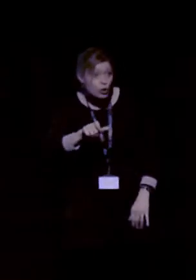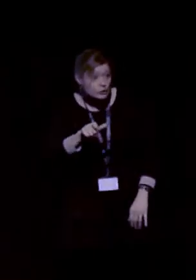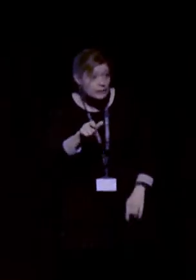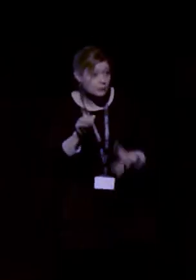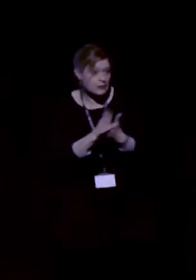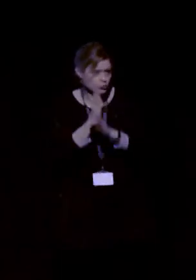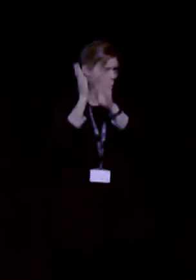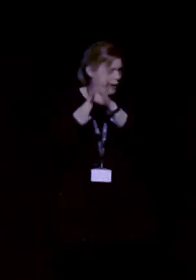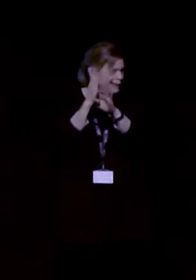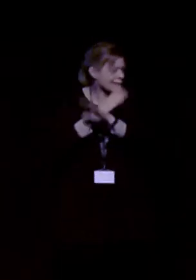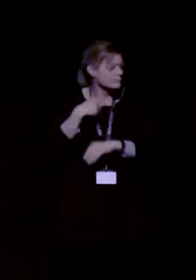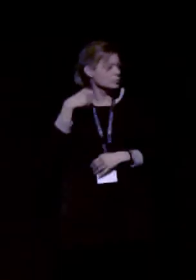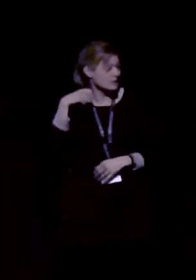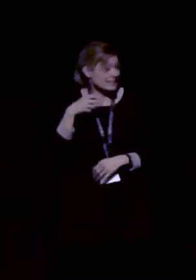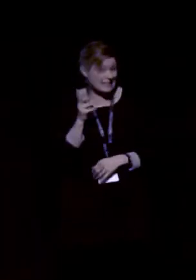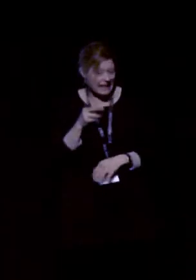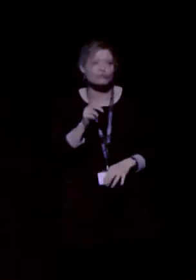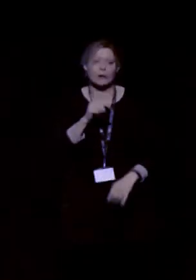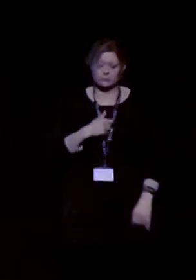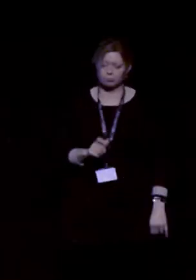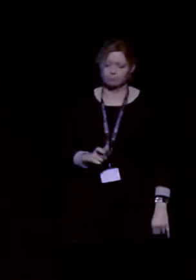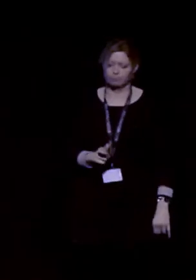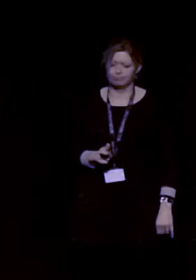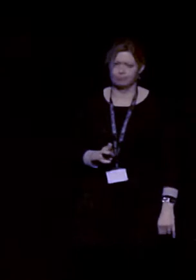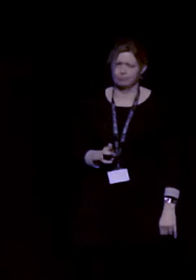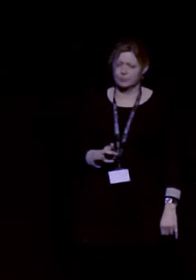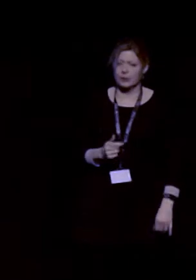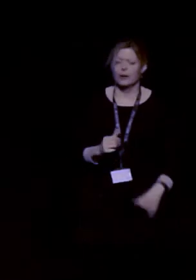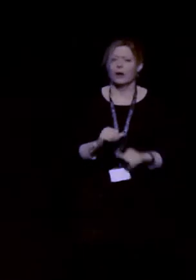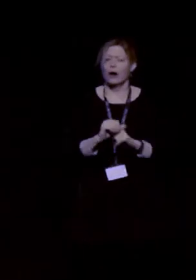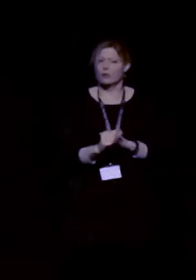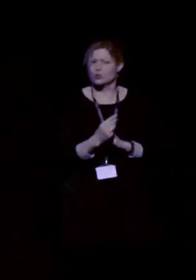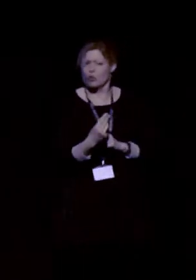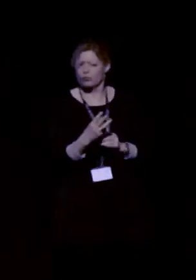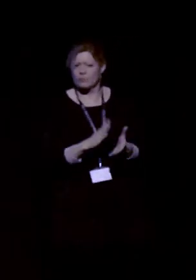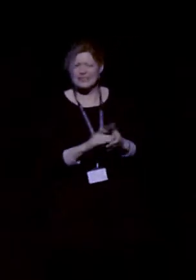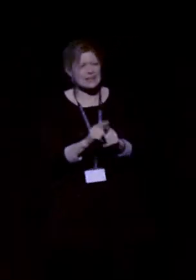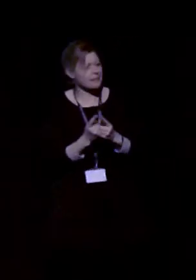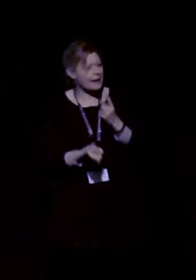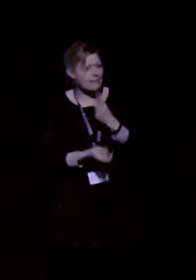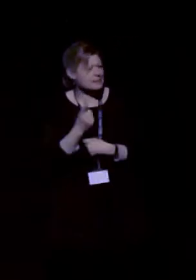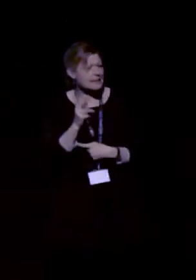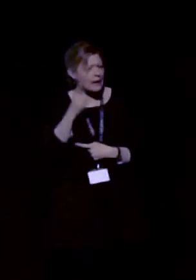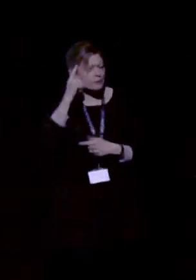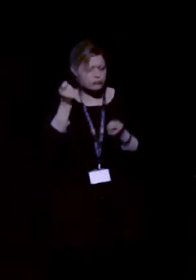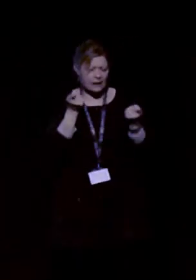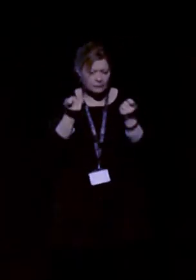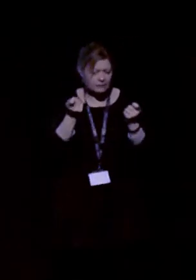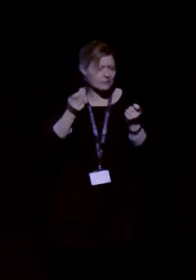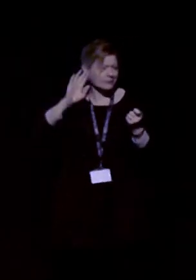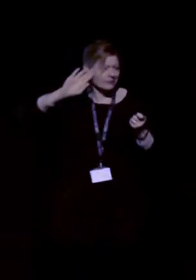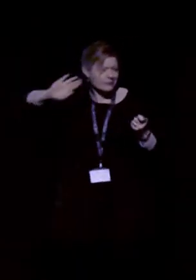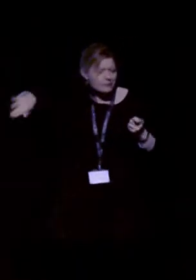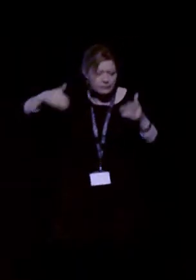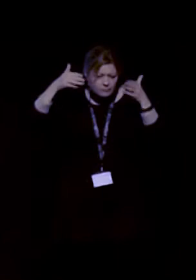masks your tinnitus, and they turn it up a bit more. And then after a few more minutes, the same thing happens. And after half an hour, they've turned